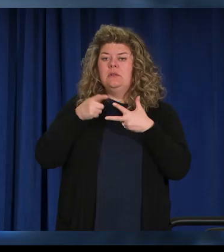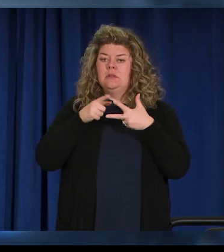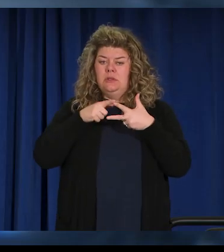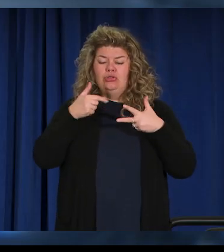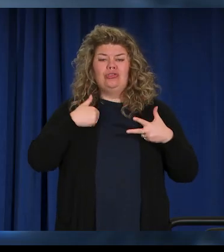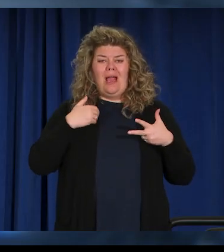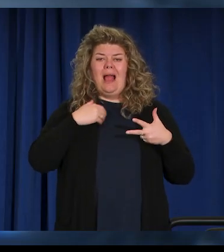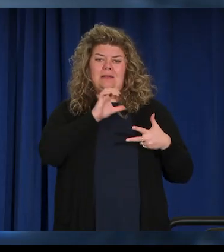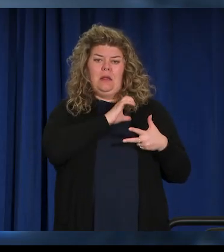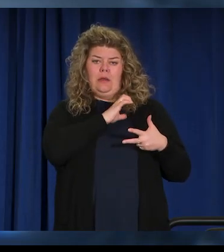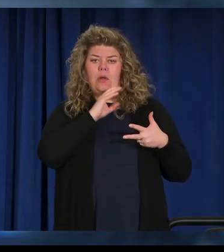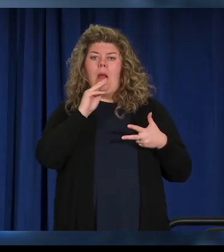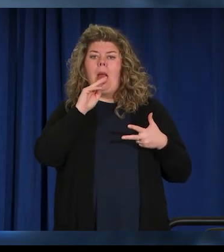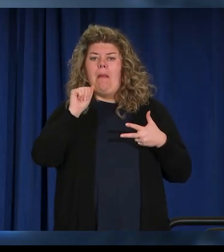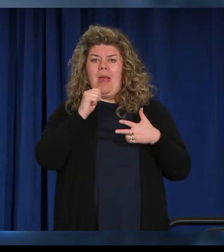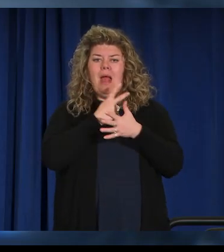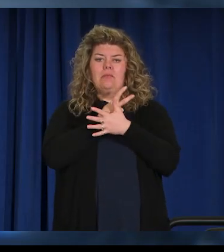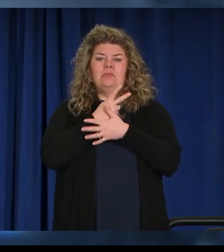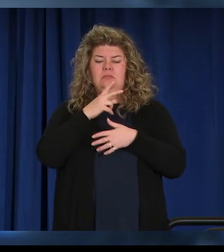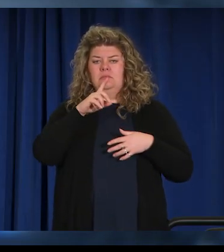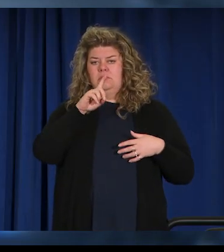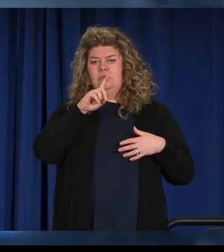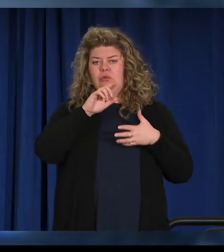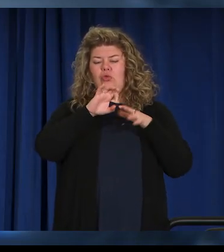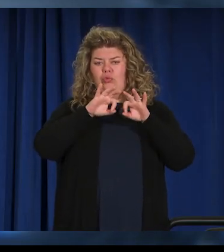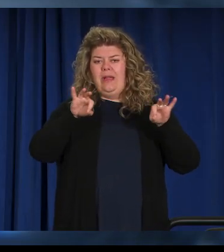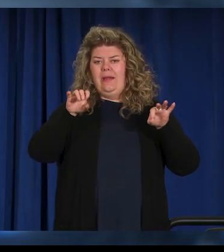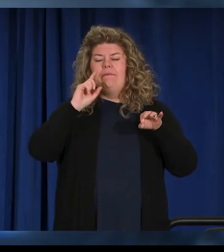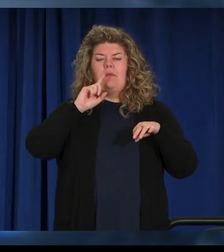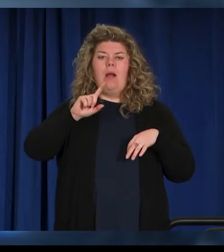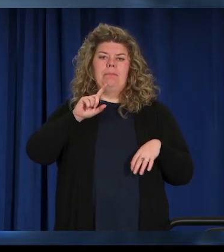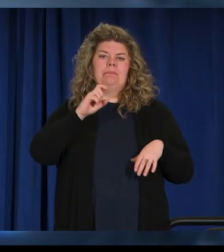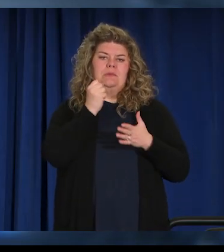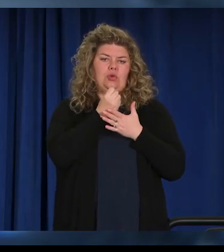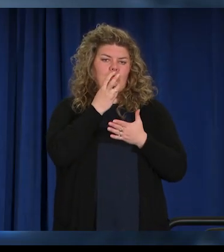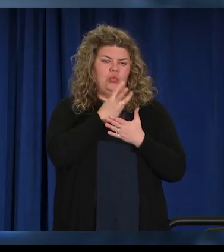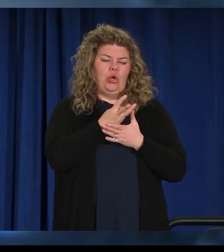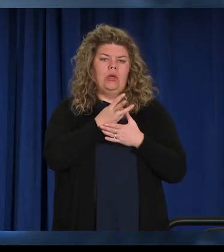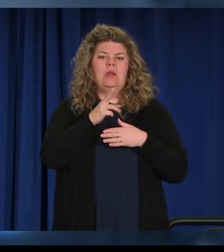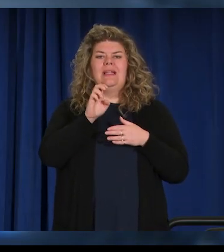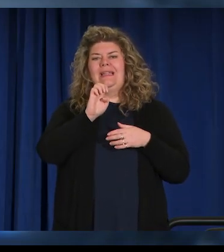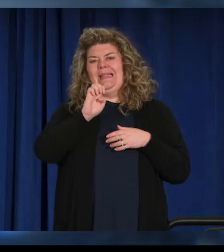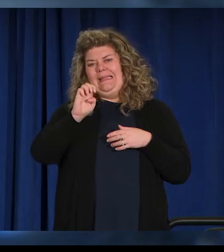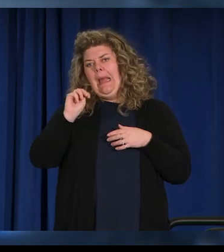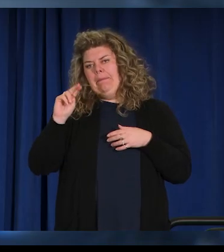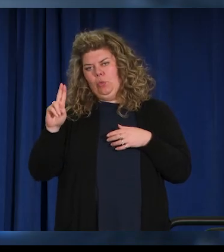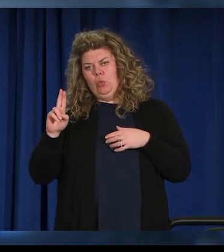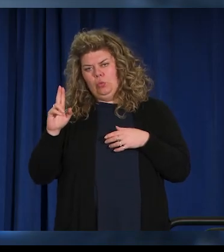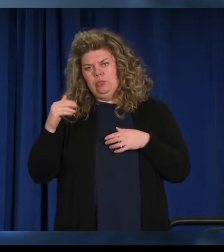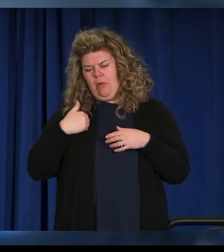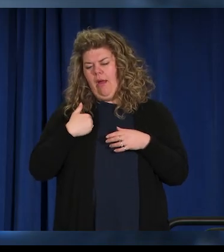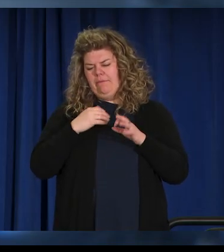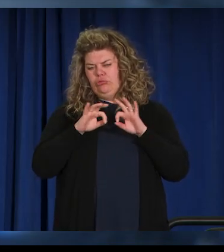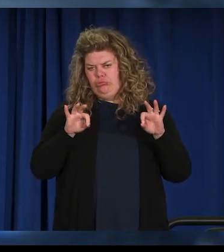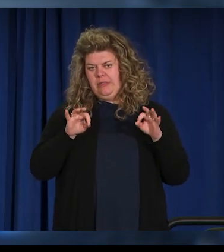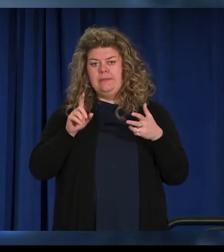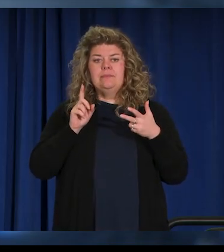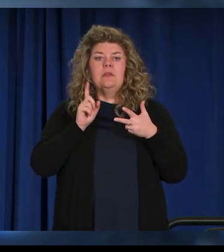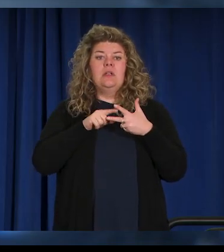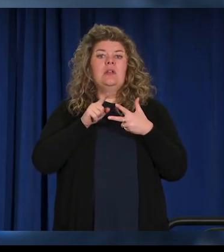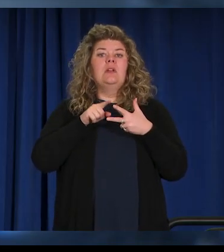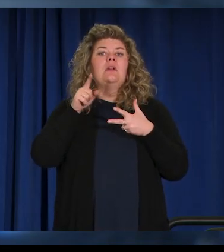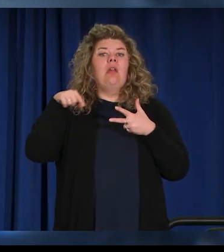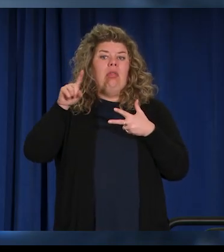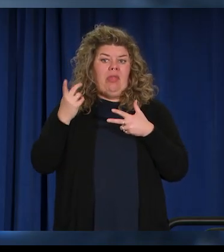clinical master's degree in social work from Eastern Michigan University, or EMU. They joined the University